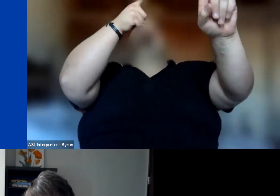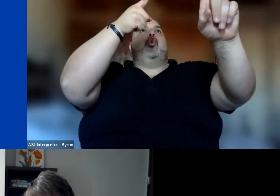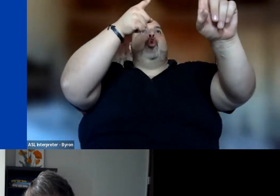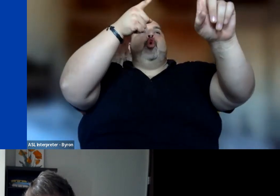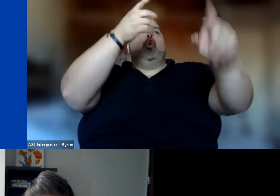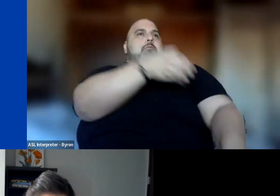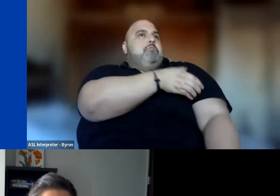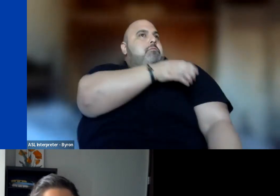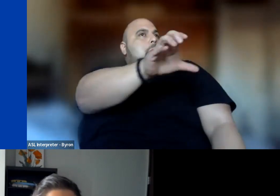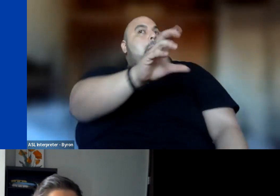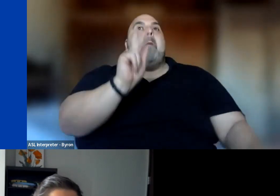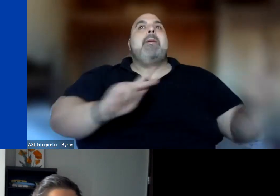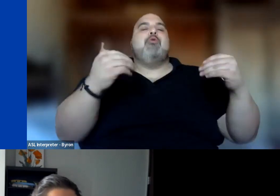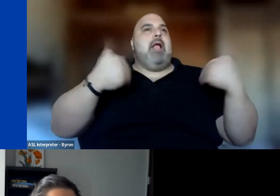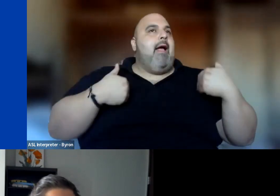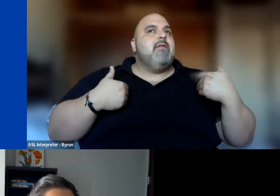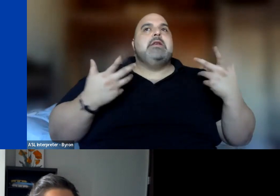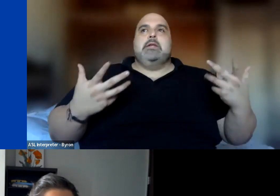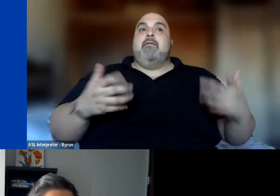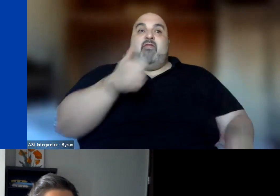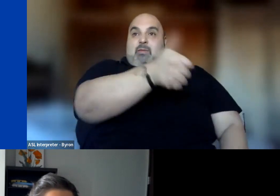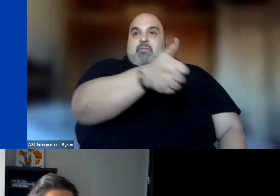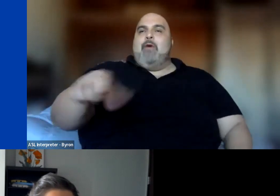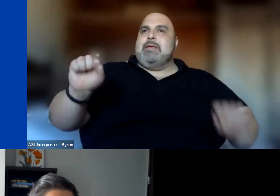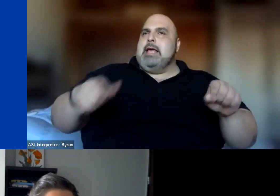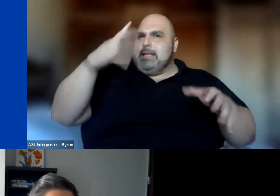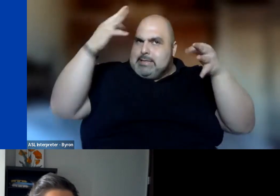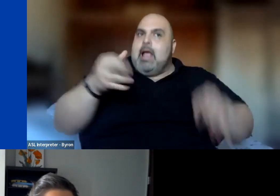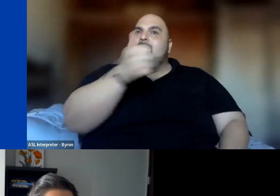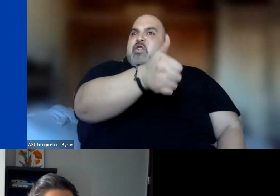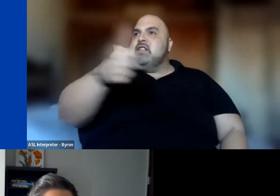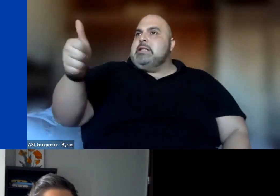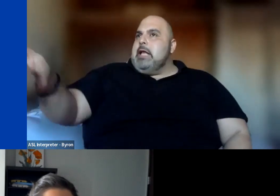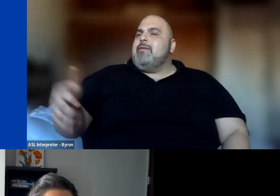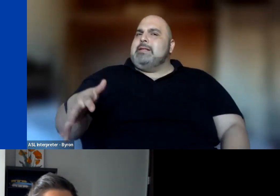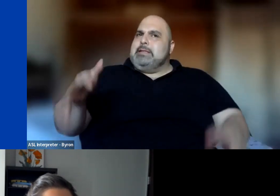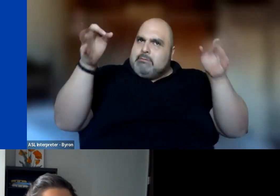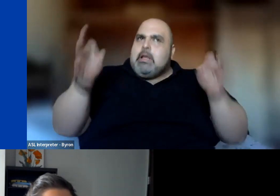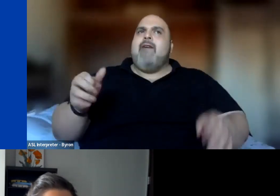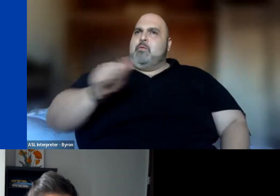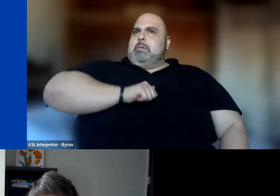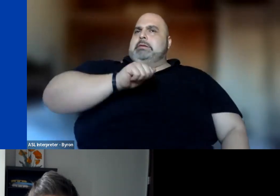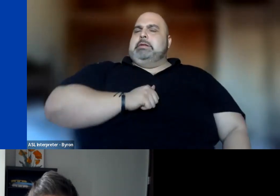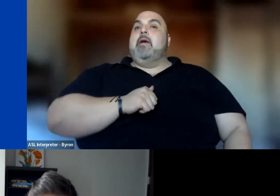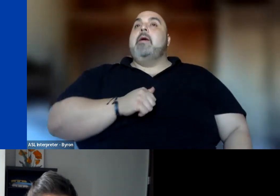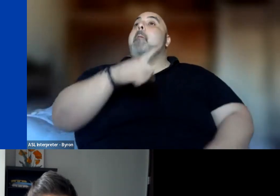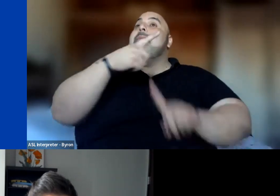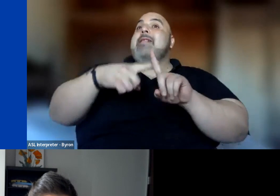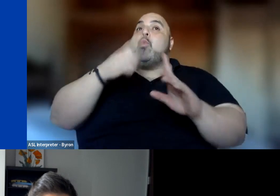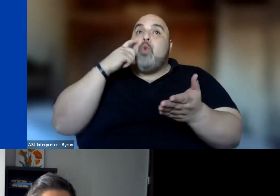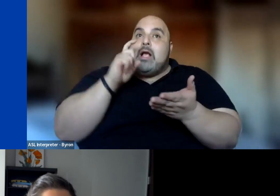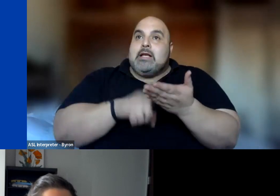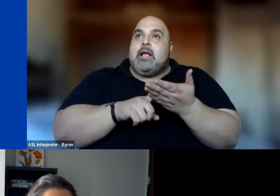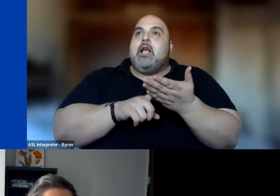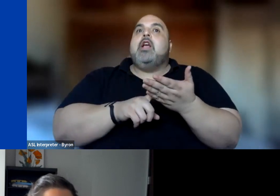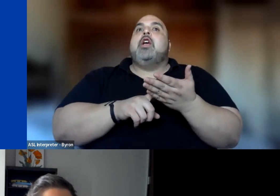have the greatest ability to make their own decisions and self-determination, and recognizing that